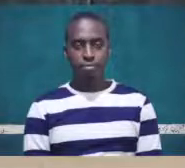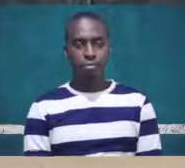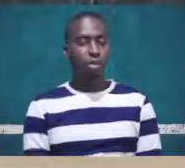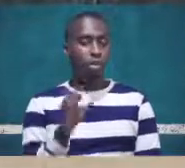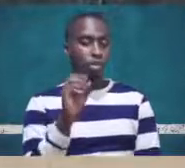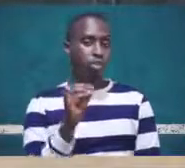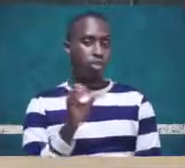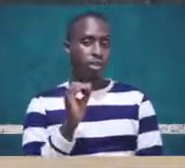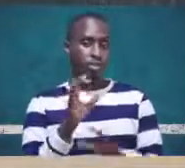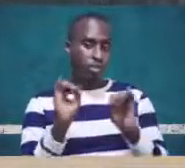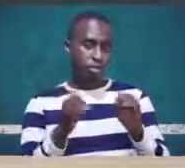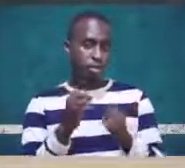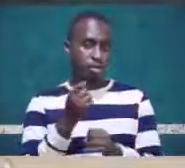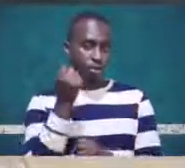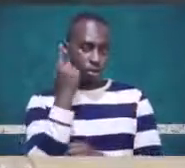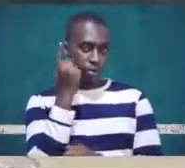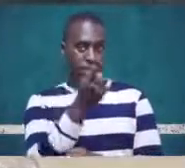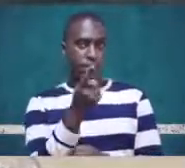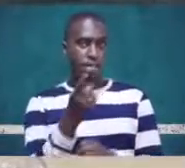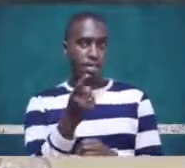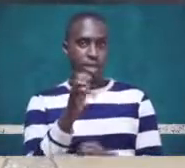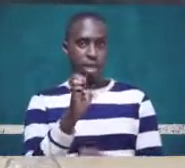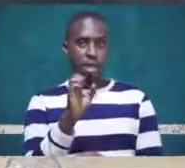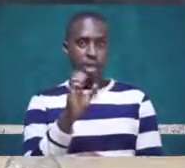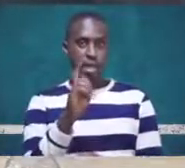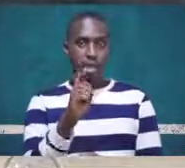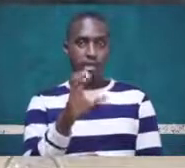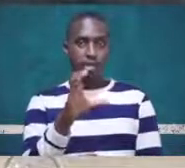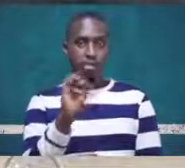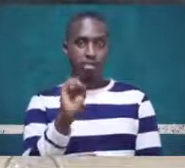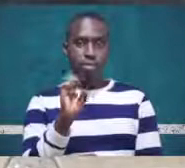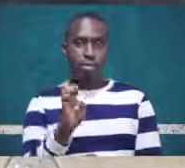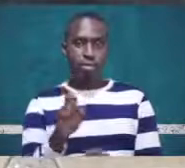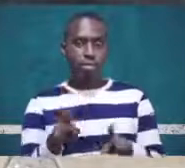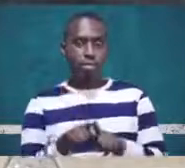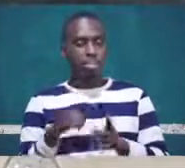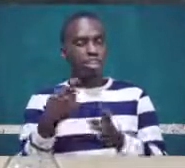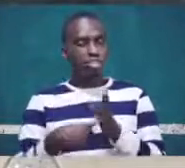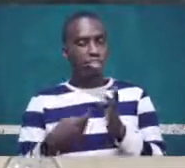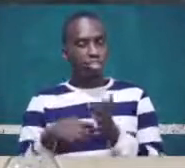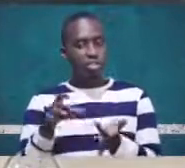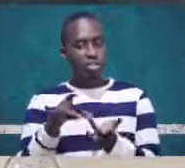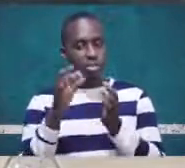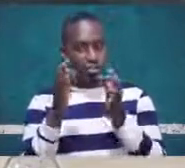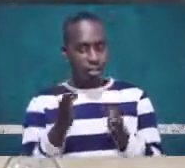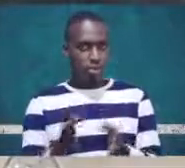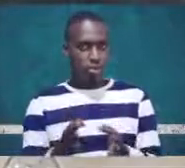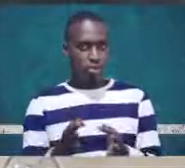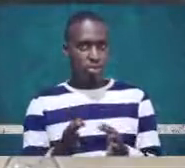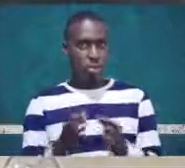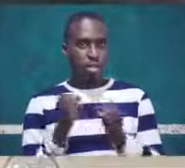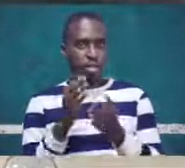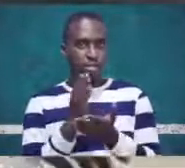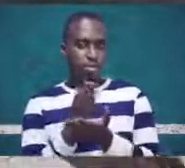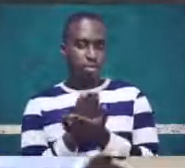So when you try to understand this exercise, taxes, they are telling us it's charged on specific goods. When you